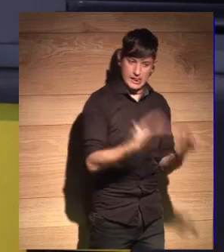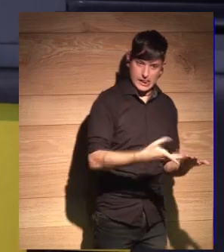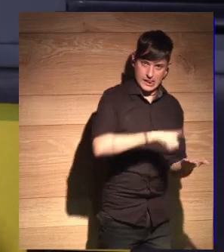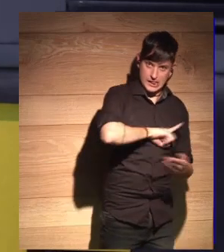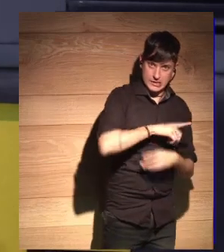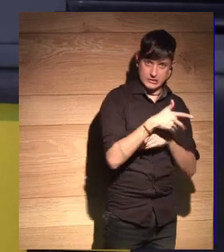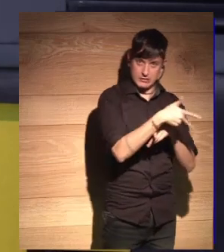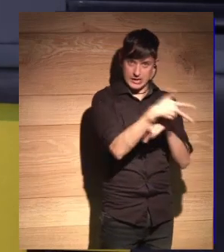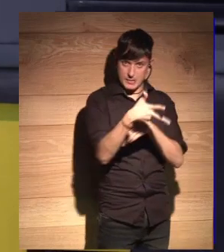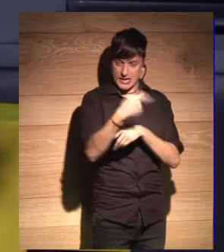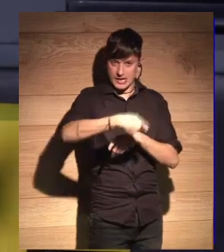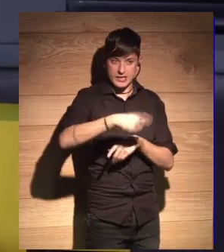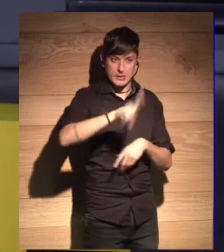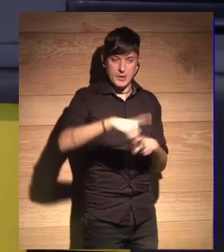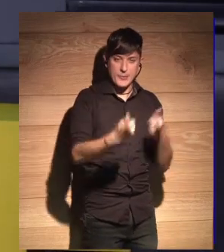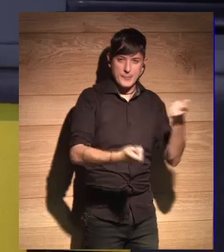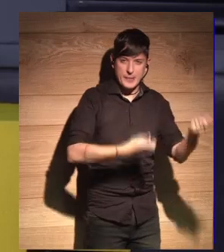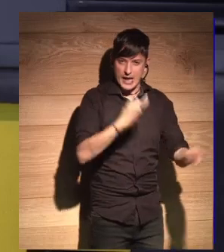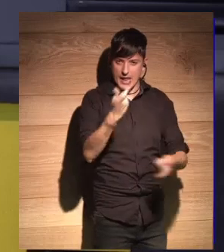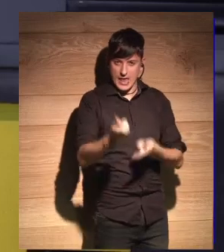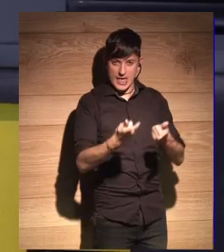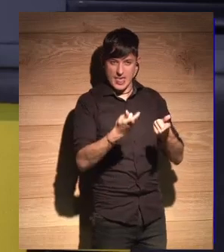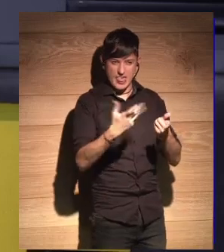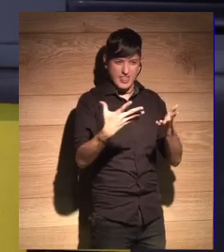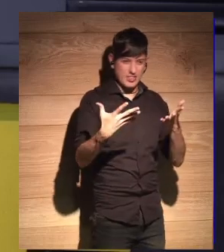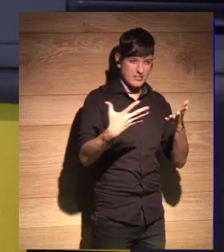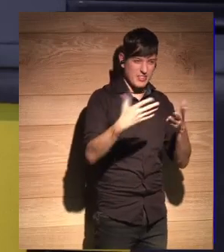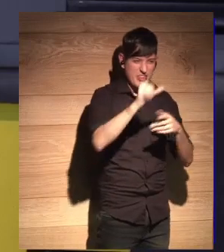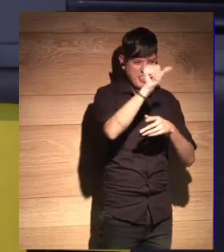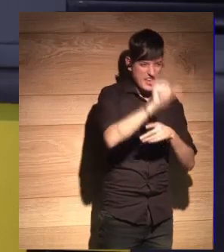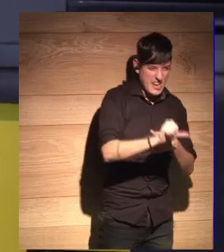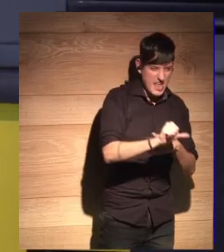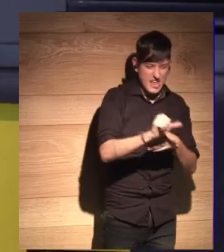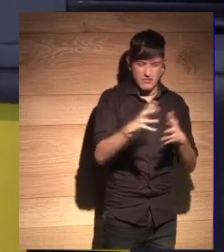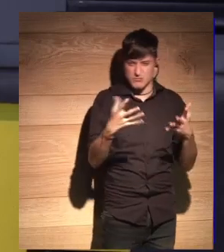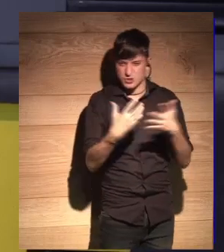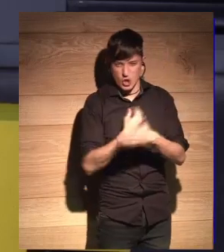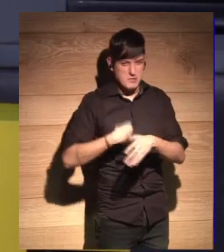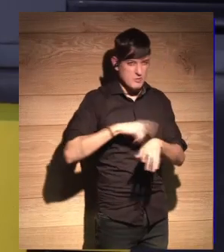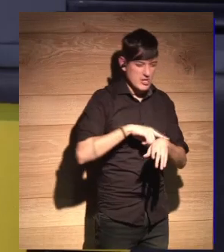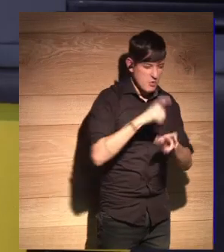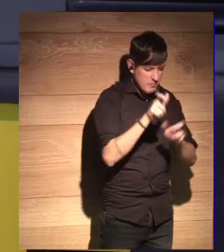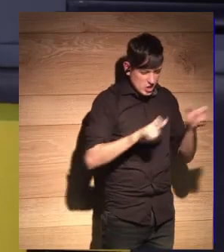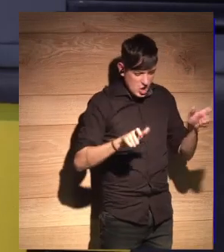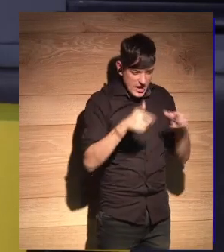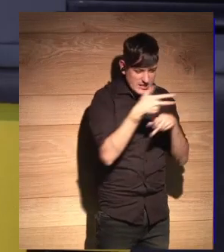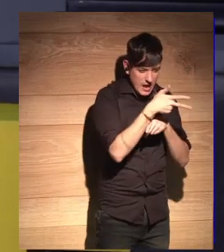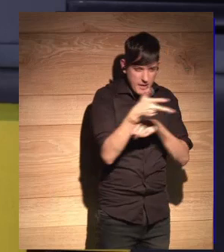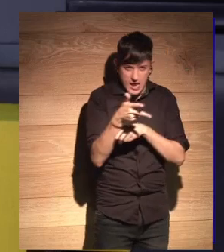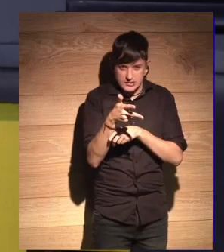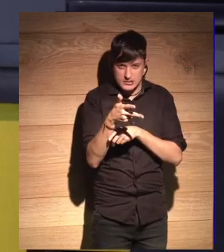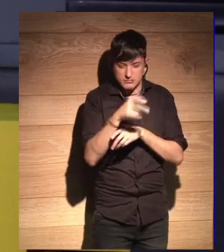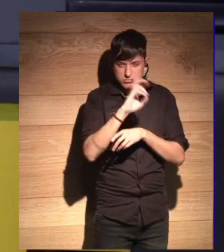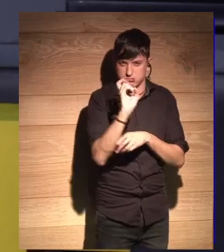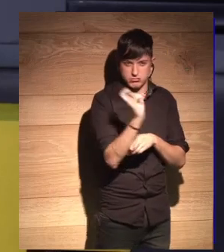the cinematography all at once. So it's people, it's camera, and it's also how the camera is utilized. So